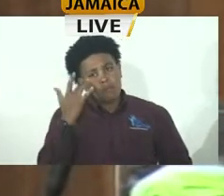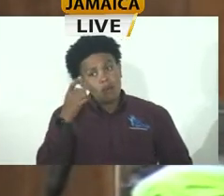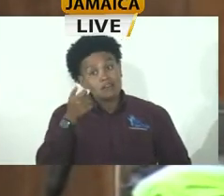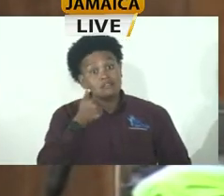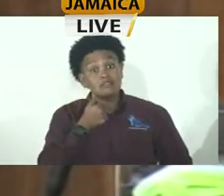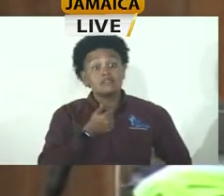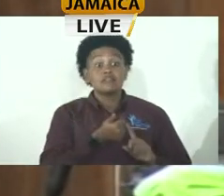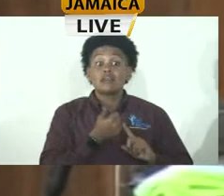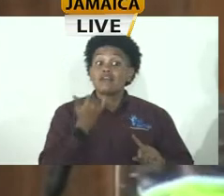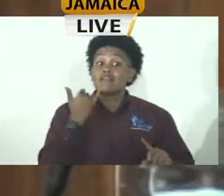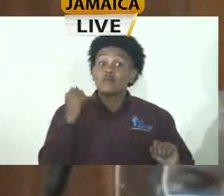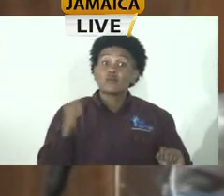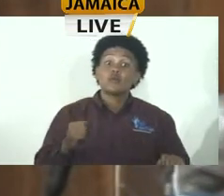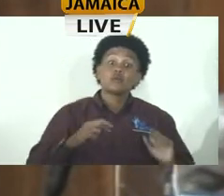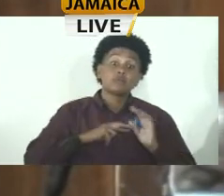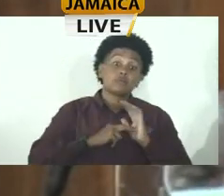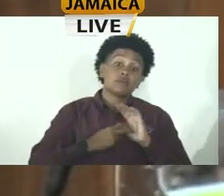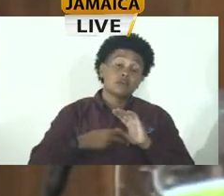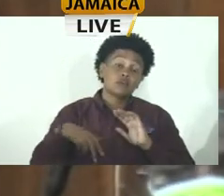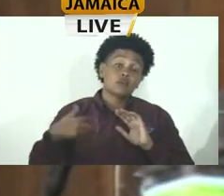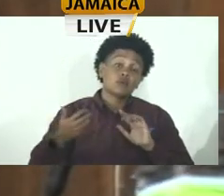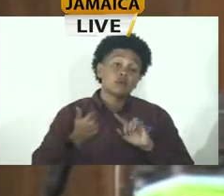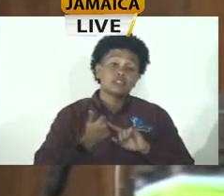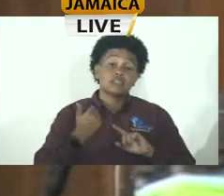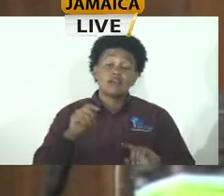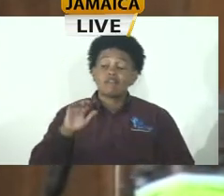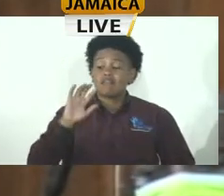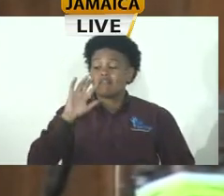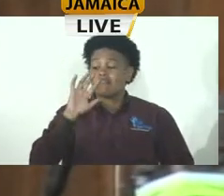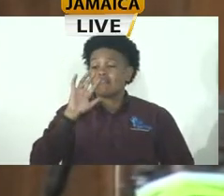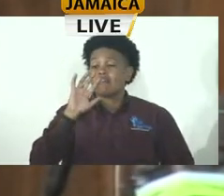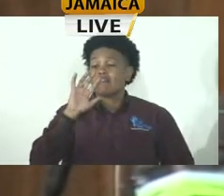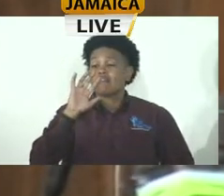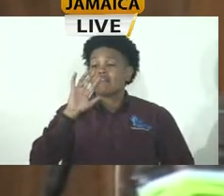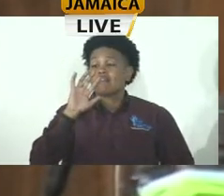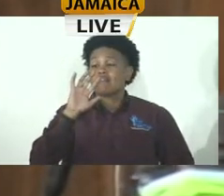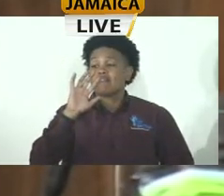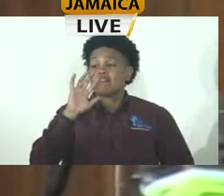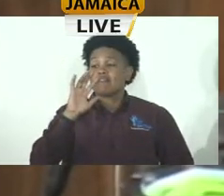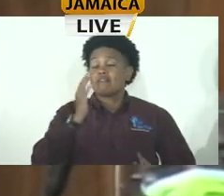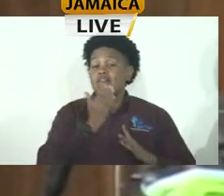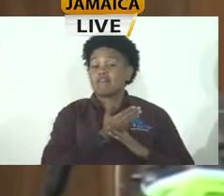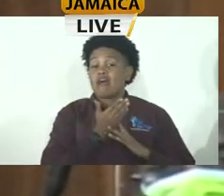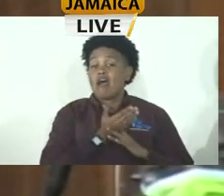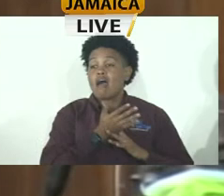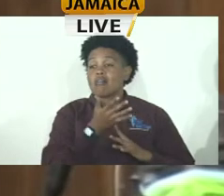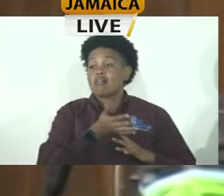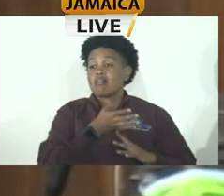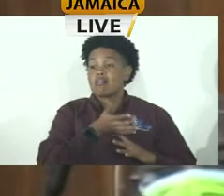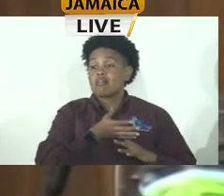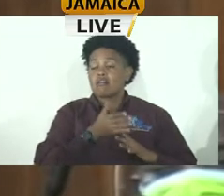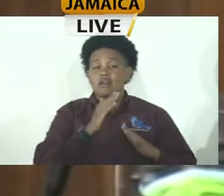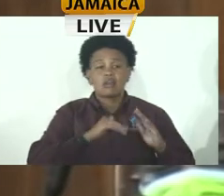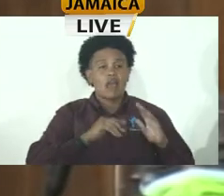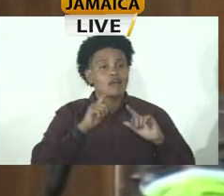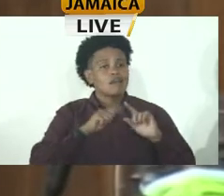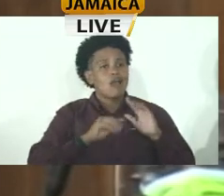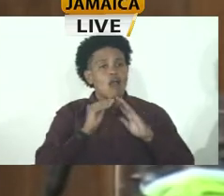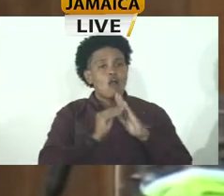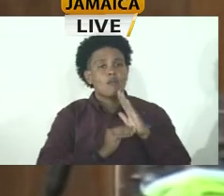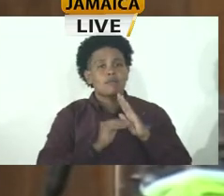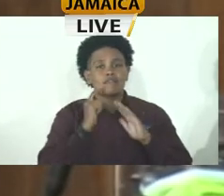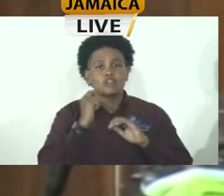speaker it could well be that the file has been sitting cannot be completed for